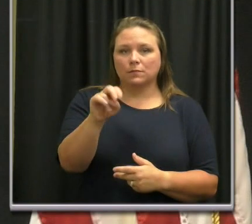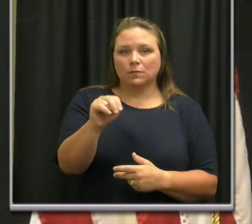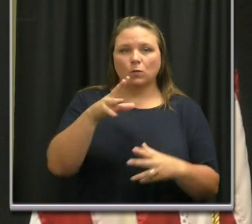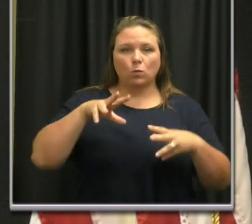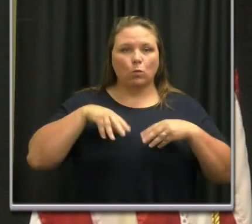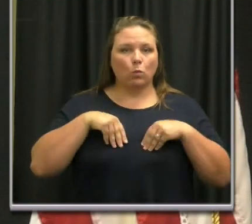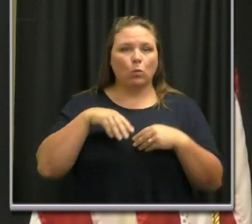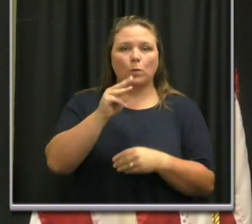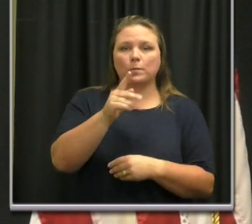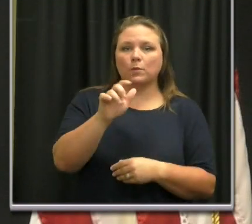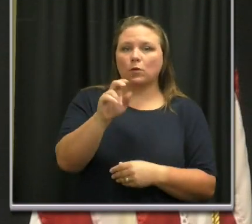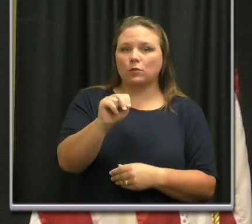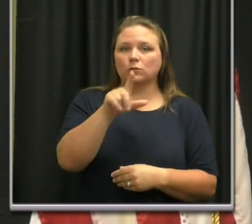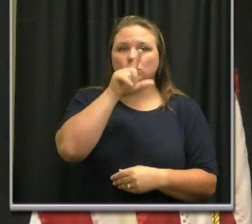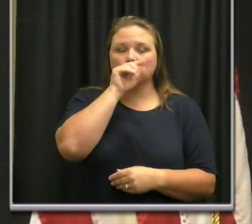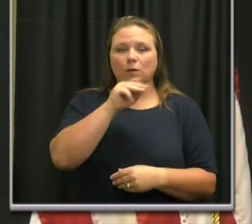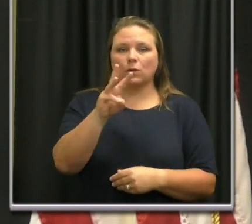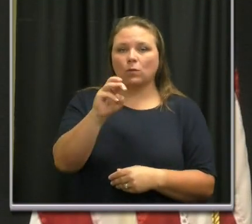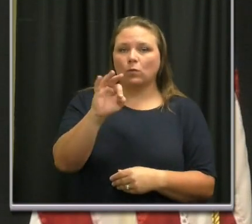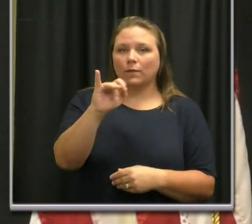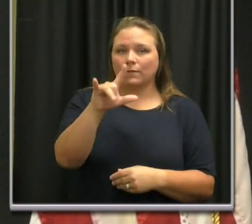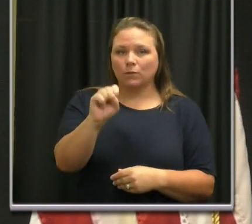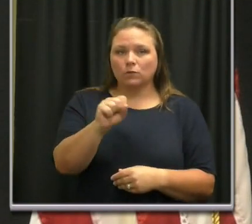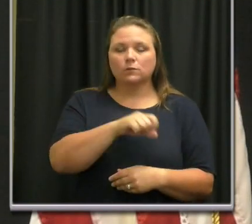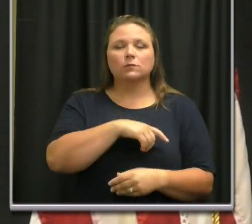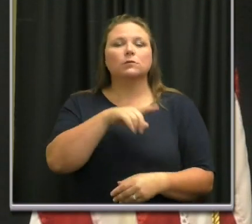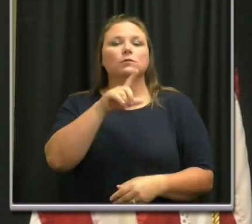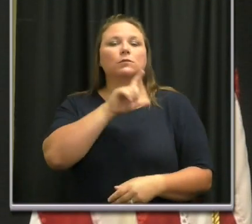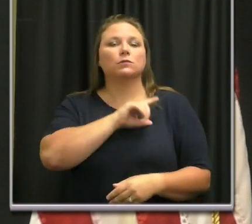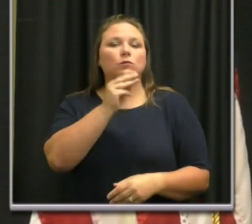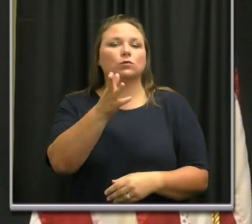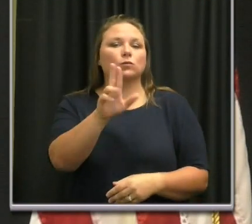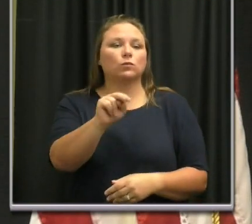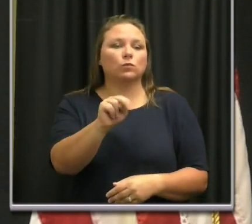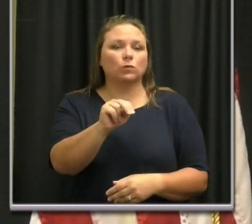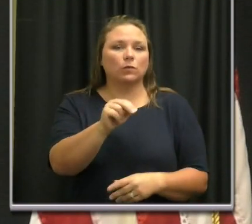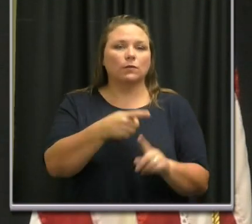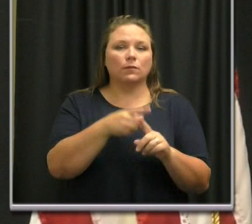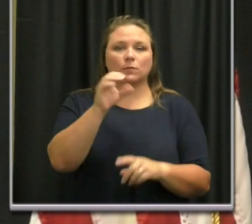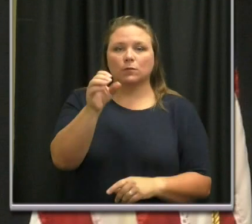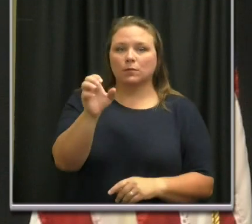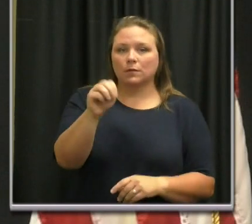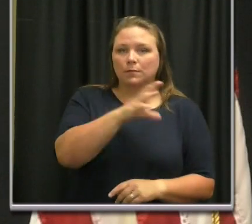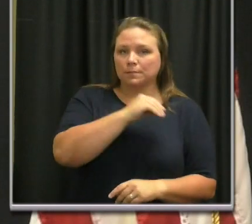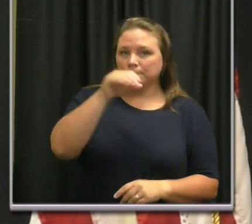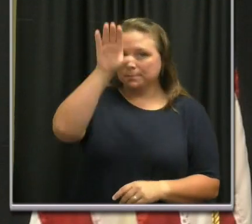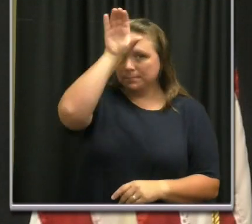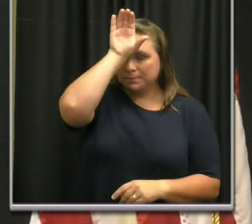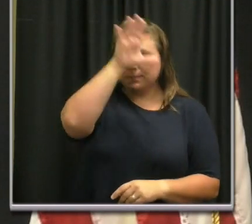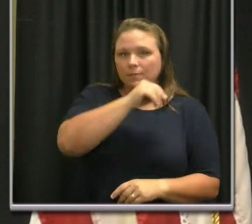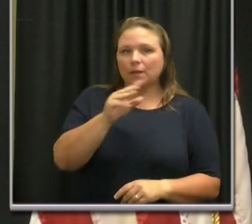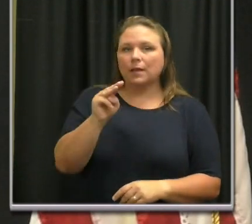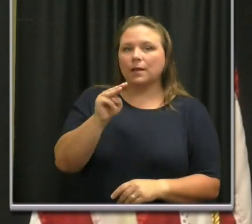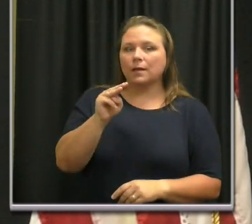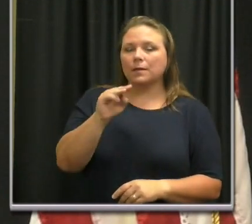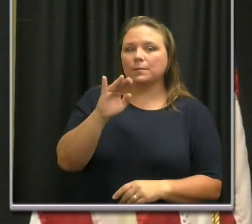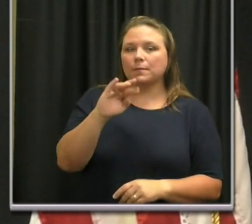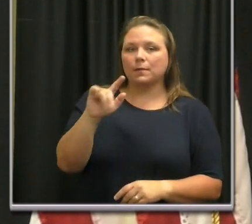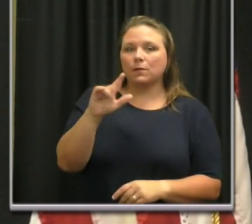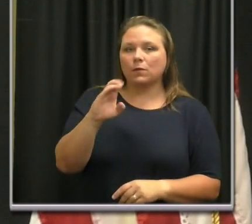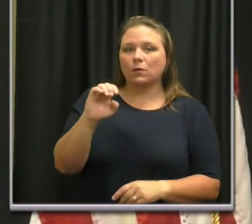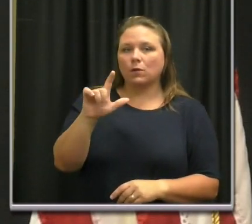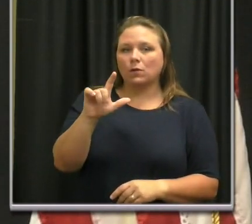Martin's Chicken and Waffles, Director Chief William Swan of the Office of Emergency Management and National Fire Department, and Dr. Michael Caldwell,